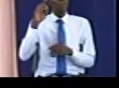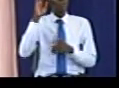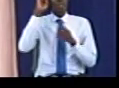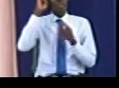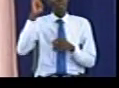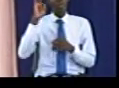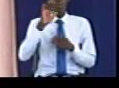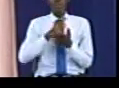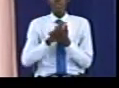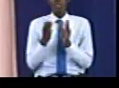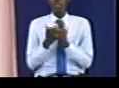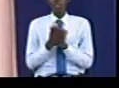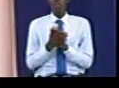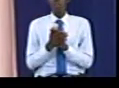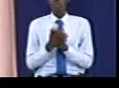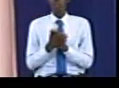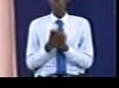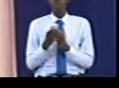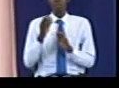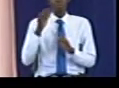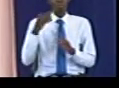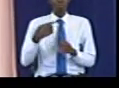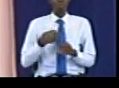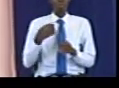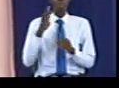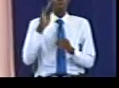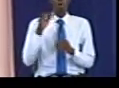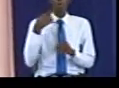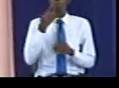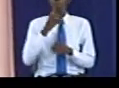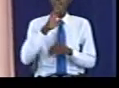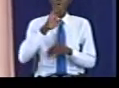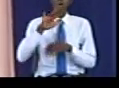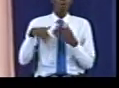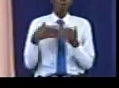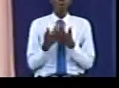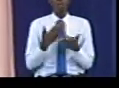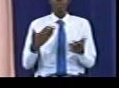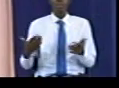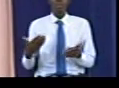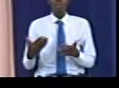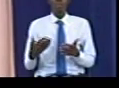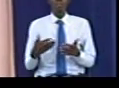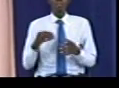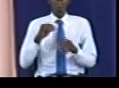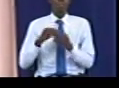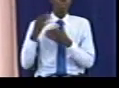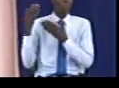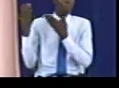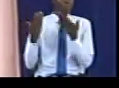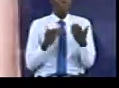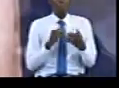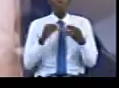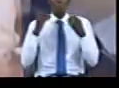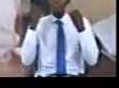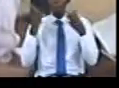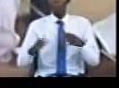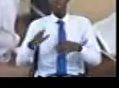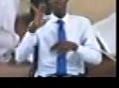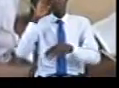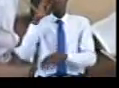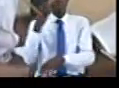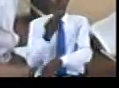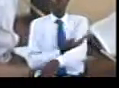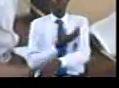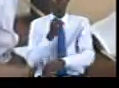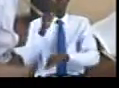whom are all things and by whom are all things, in bringing many sons where